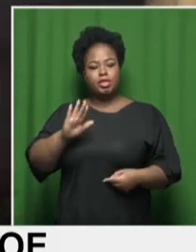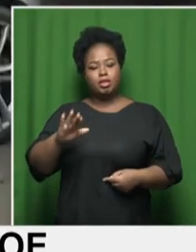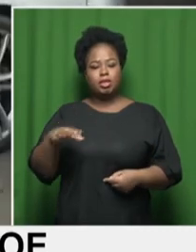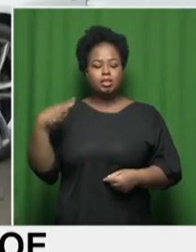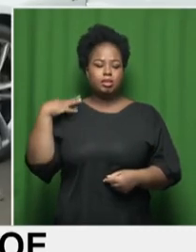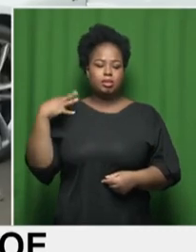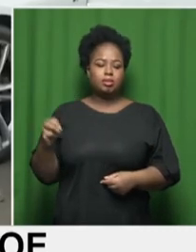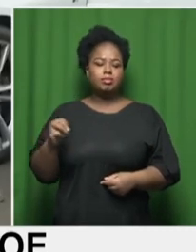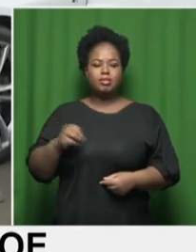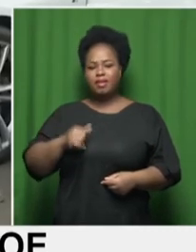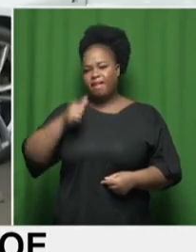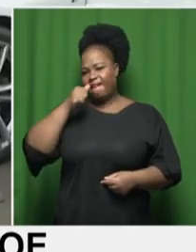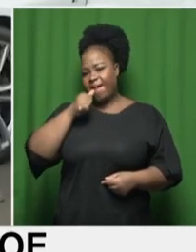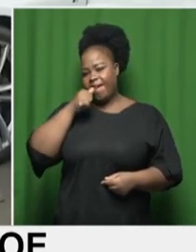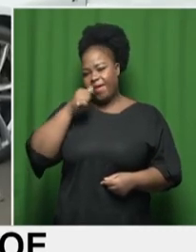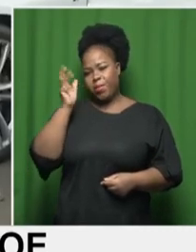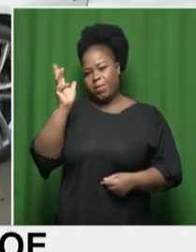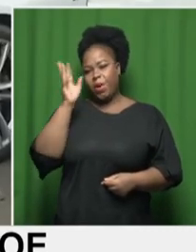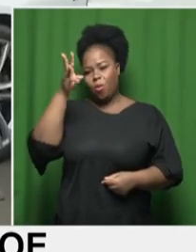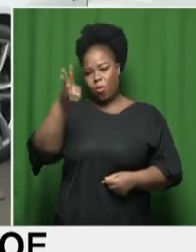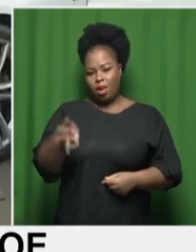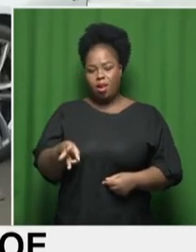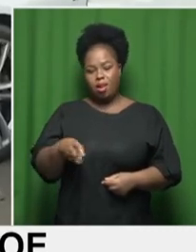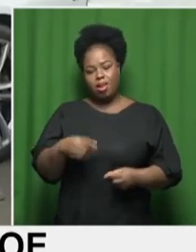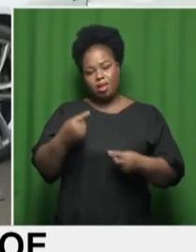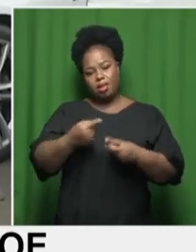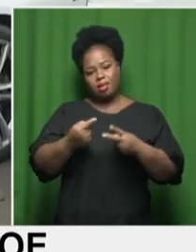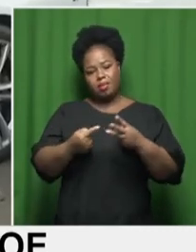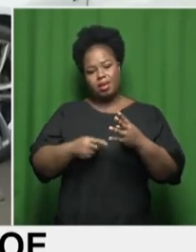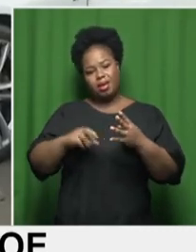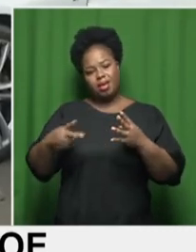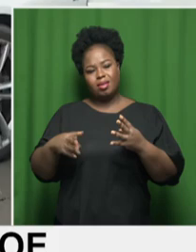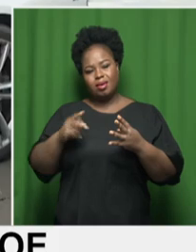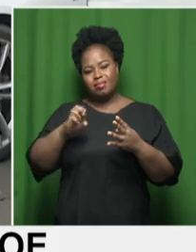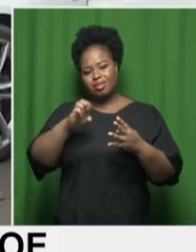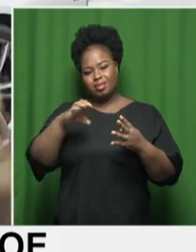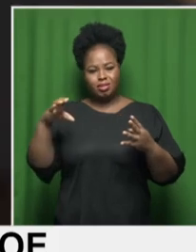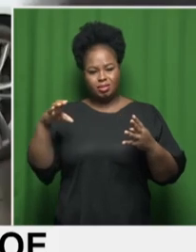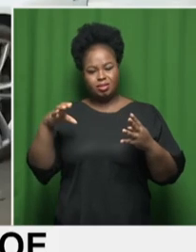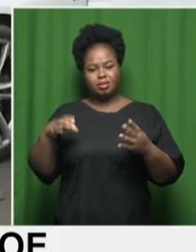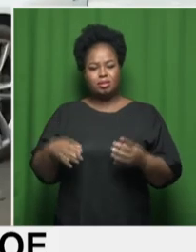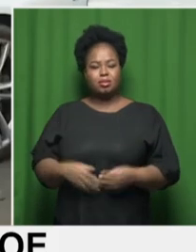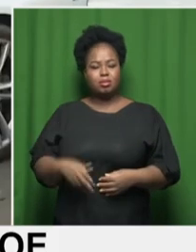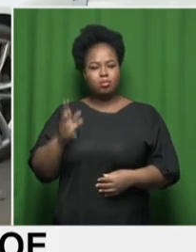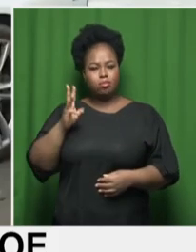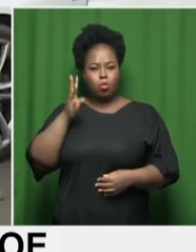Minister, Angie Motshekga, to also speak there, several MECs as well, to take to